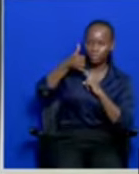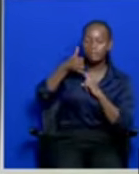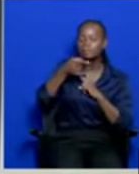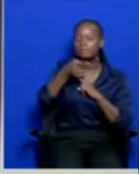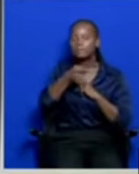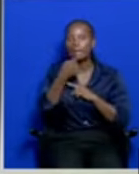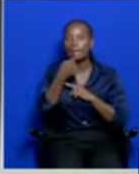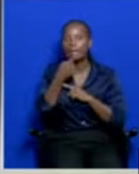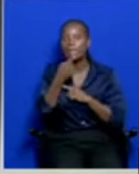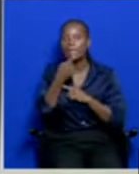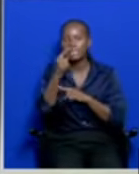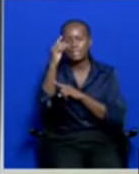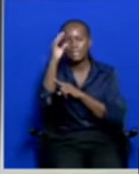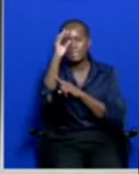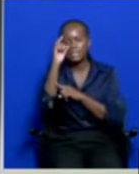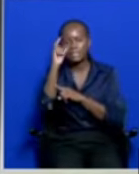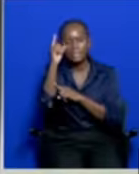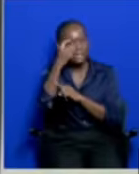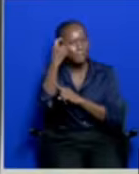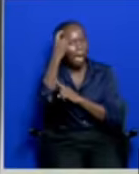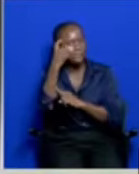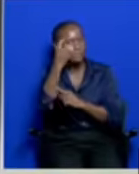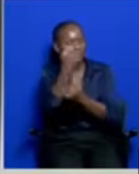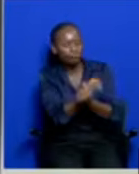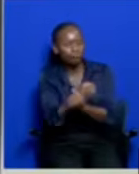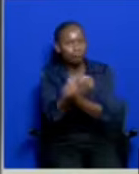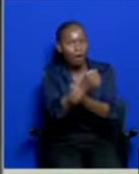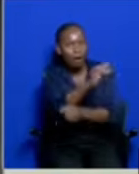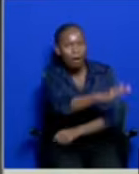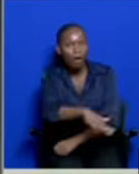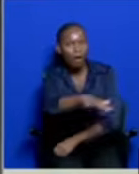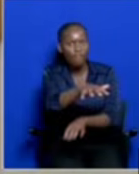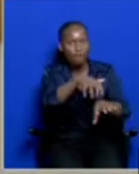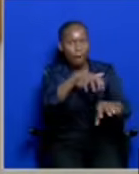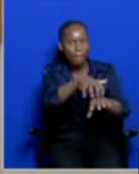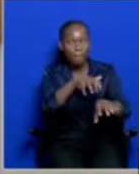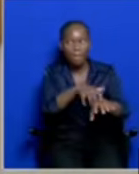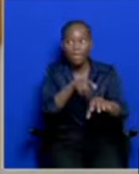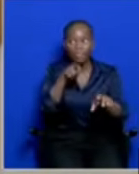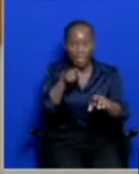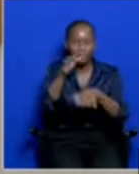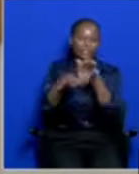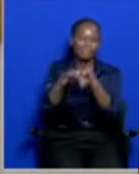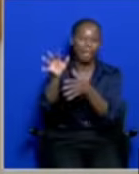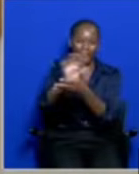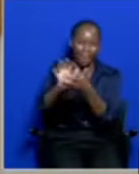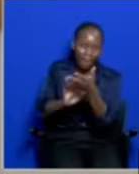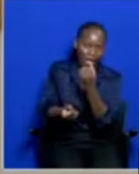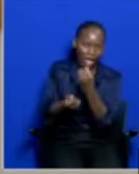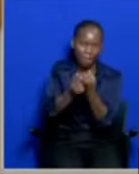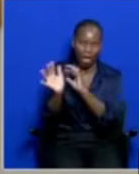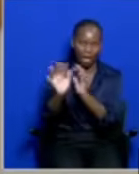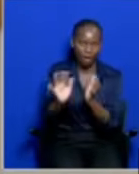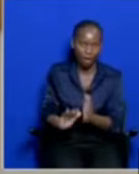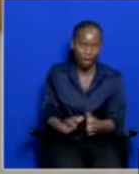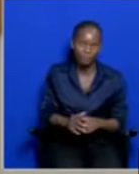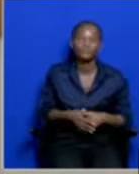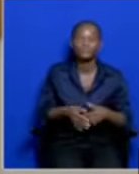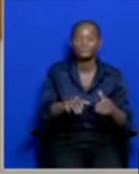out her version of what transpired. Yes. The next statement is at page